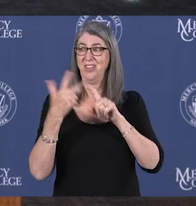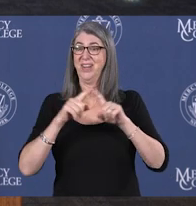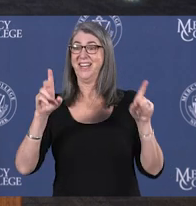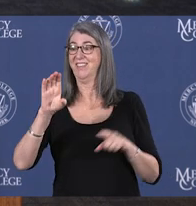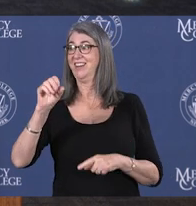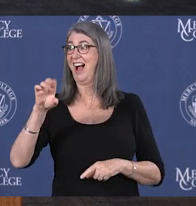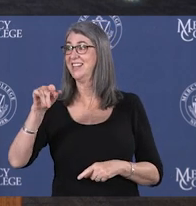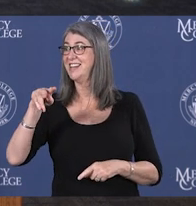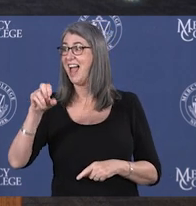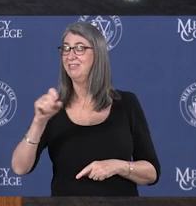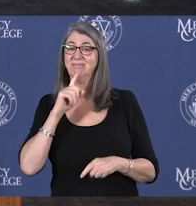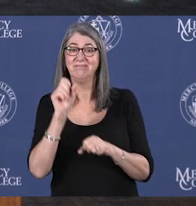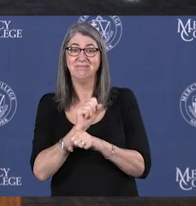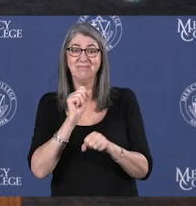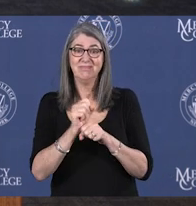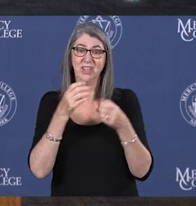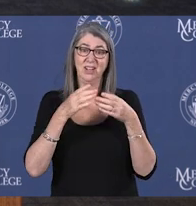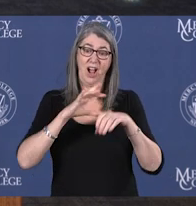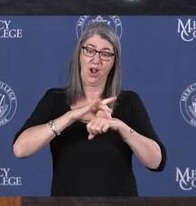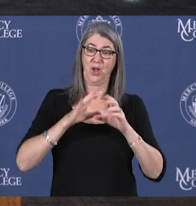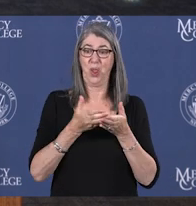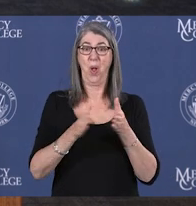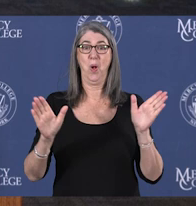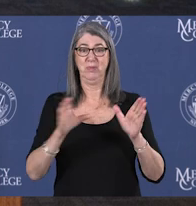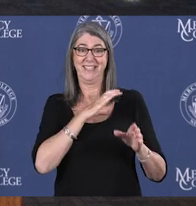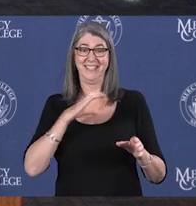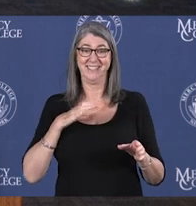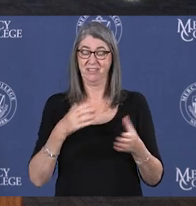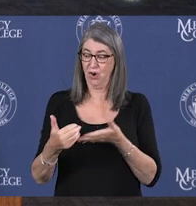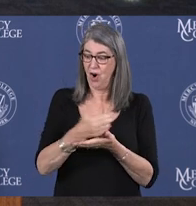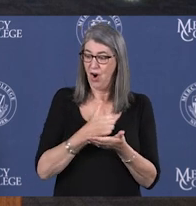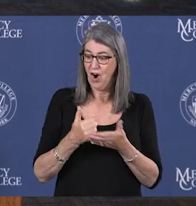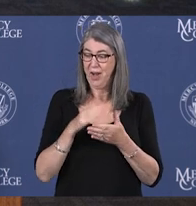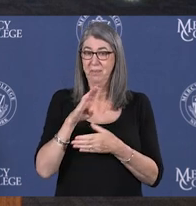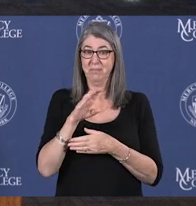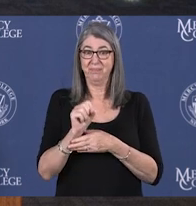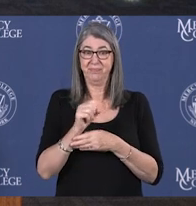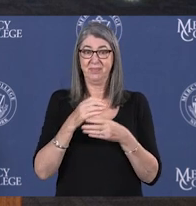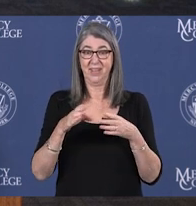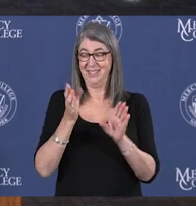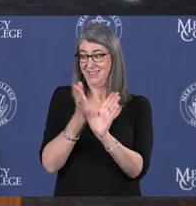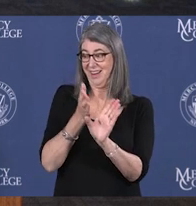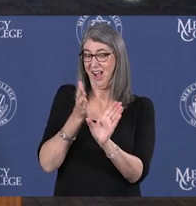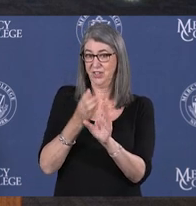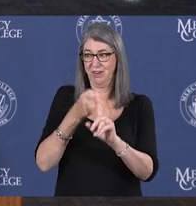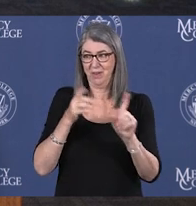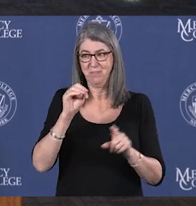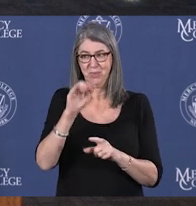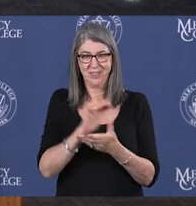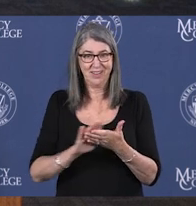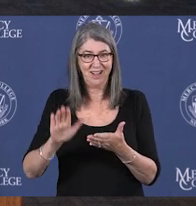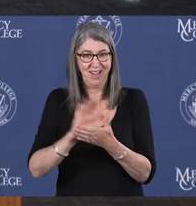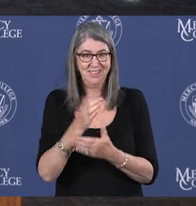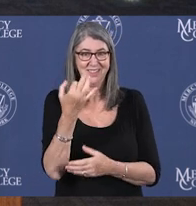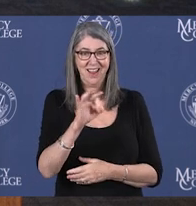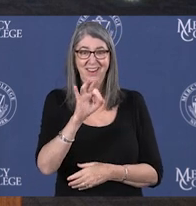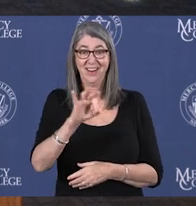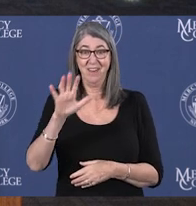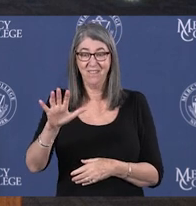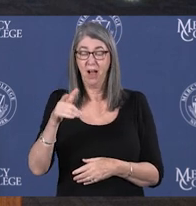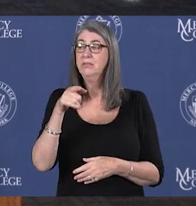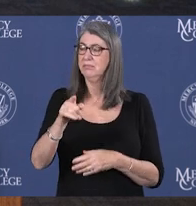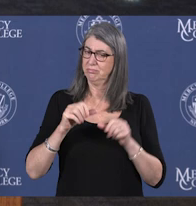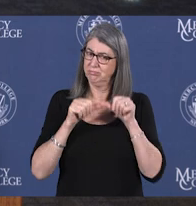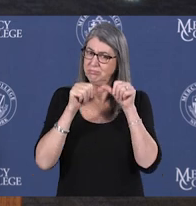countries on 3 continents, you are truly a global citizen. After earning your bachelor's degree in psychology from Mercy College